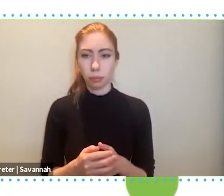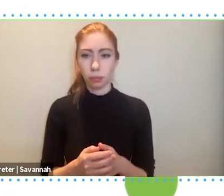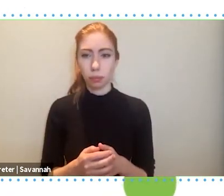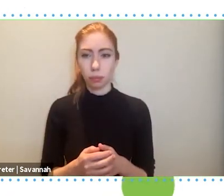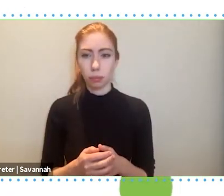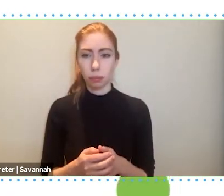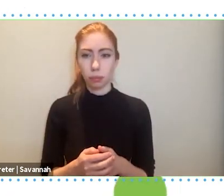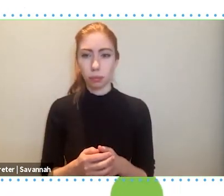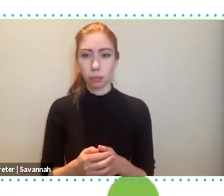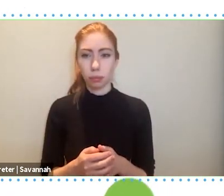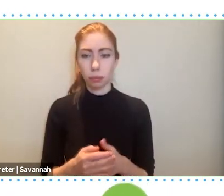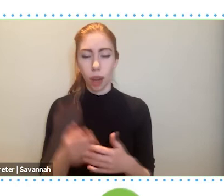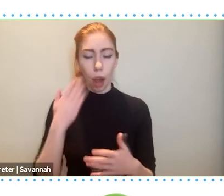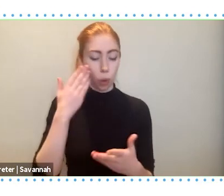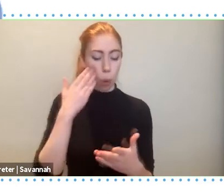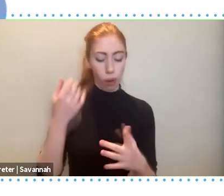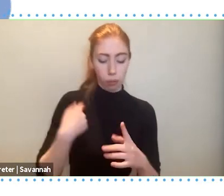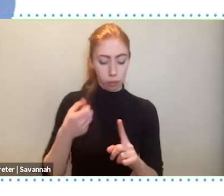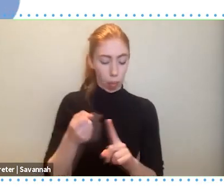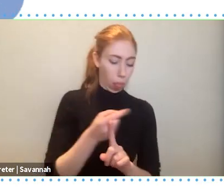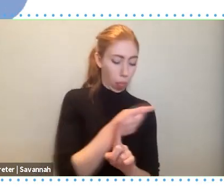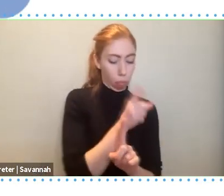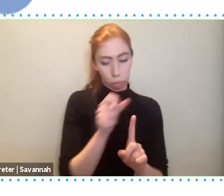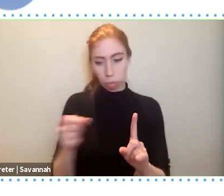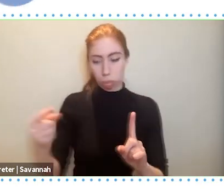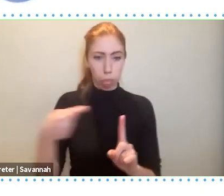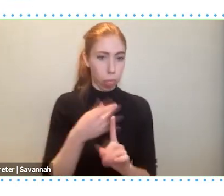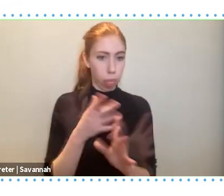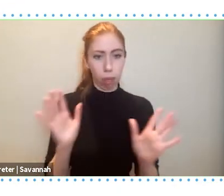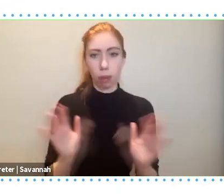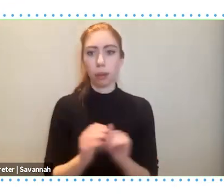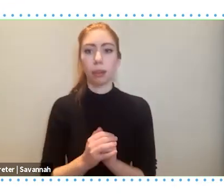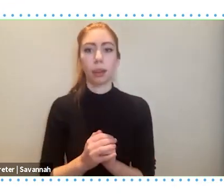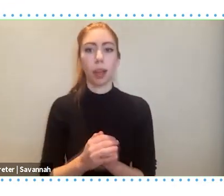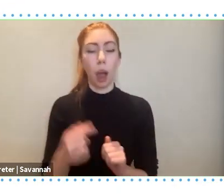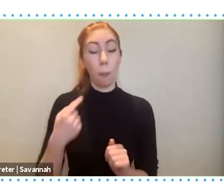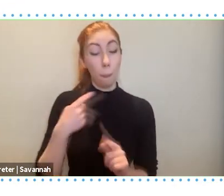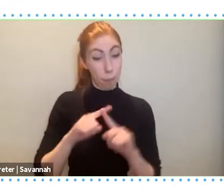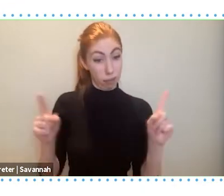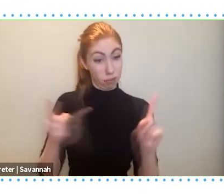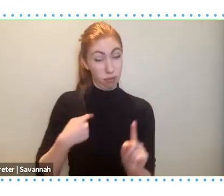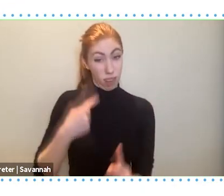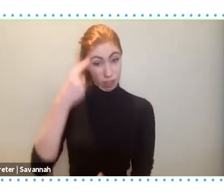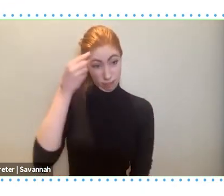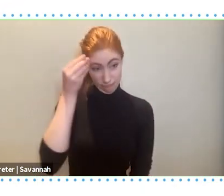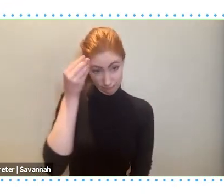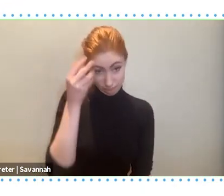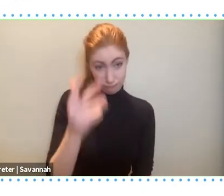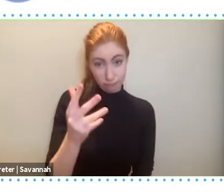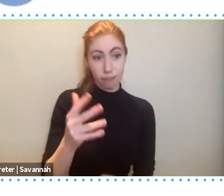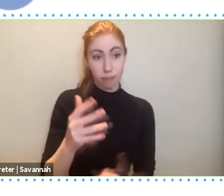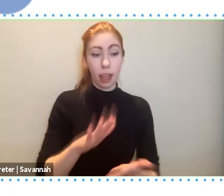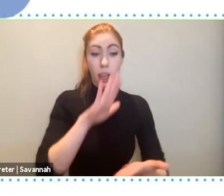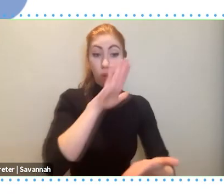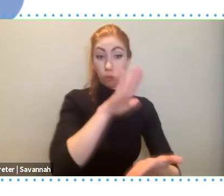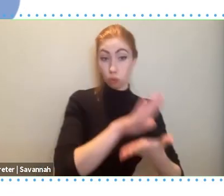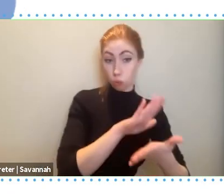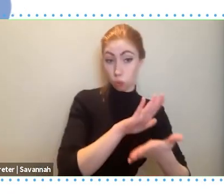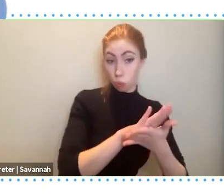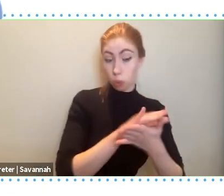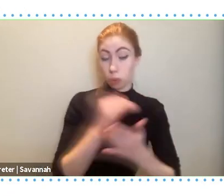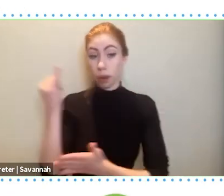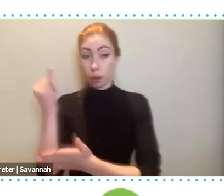I'm getting kind of tangential here, but I think that being able to bridge that gap between academia and the sector, and